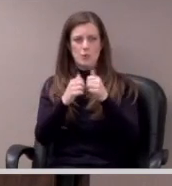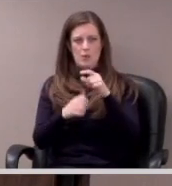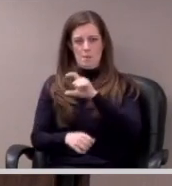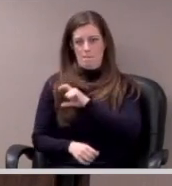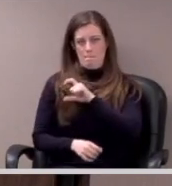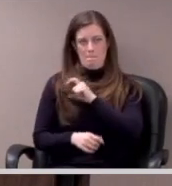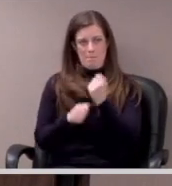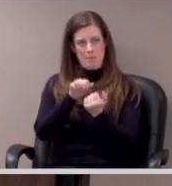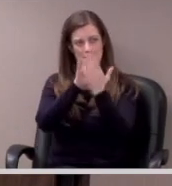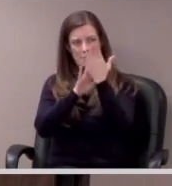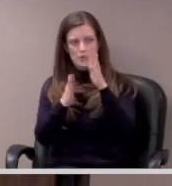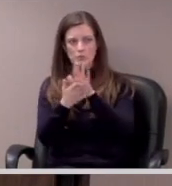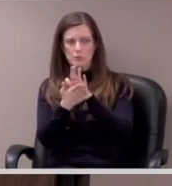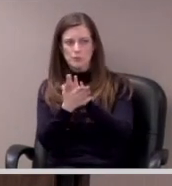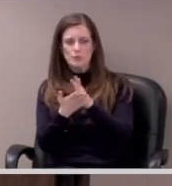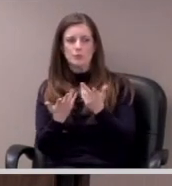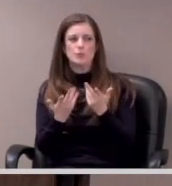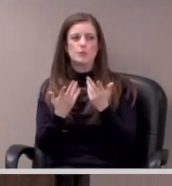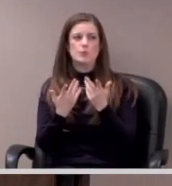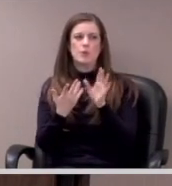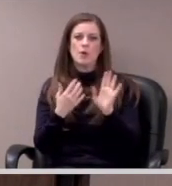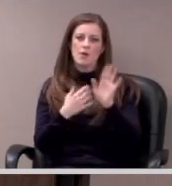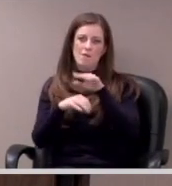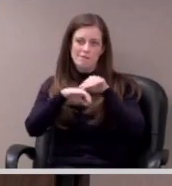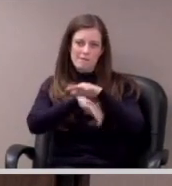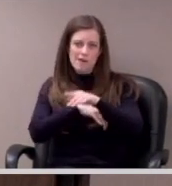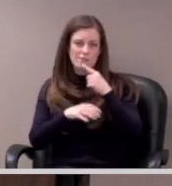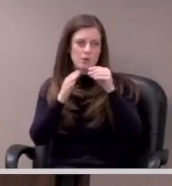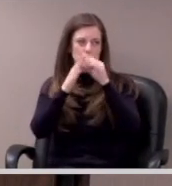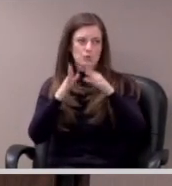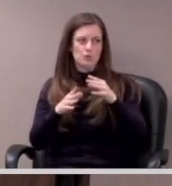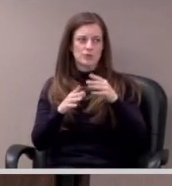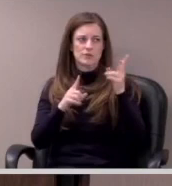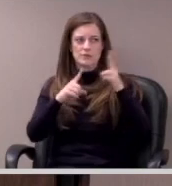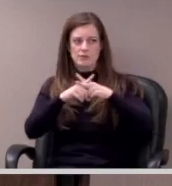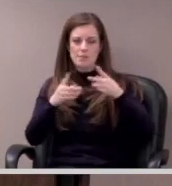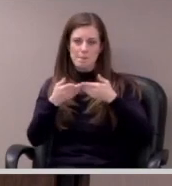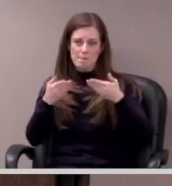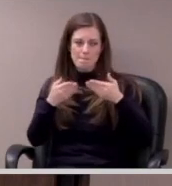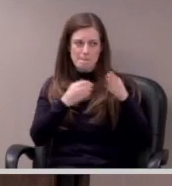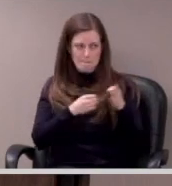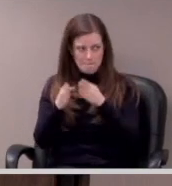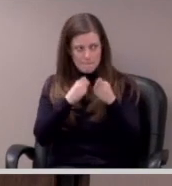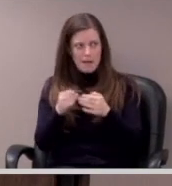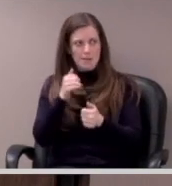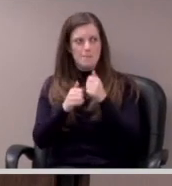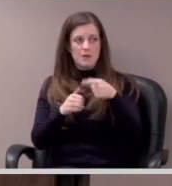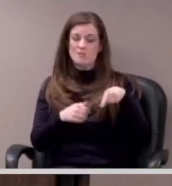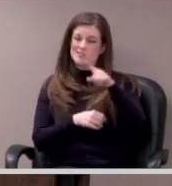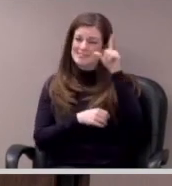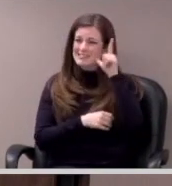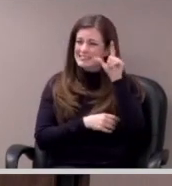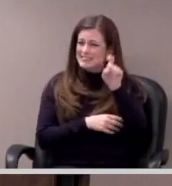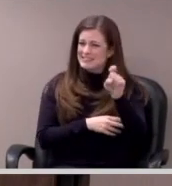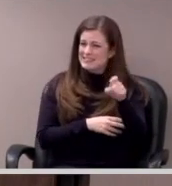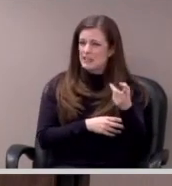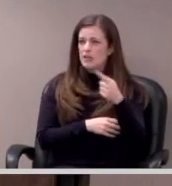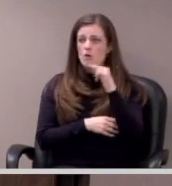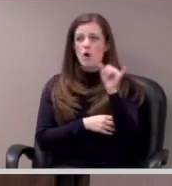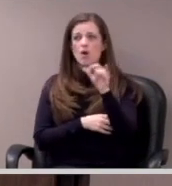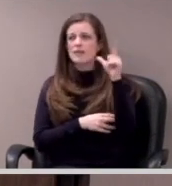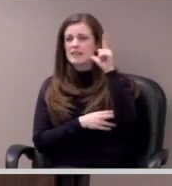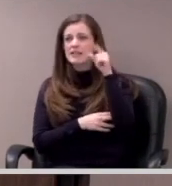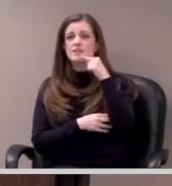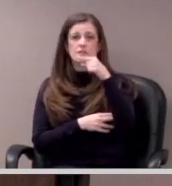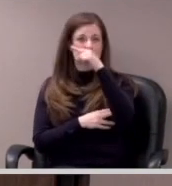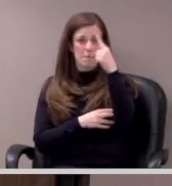police presence in their schools. They are affected by the student assignment plan the most. We need to listen to them. We also need to listen to